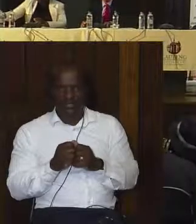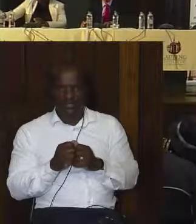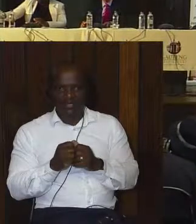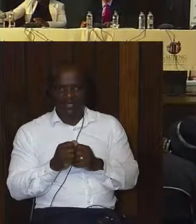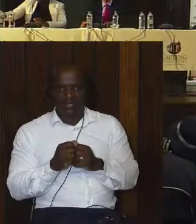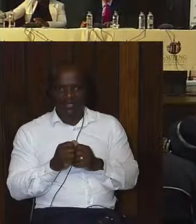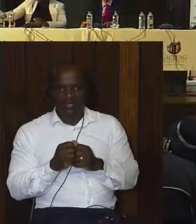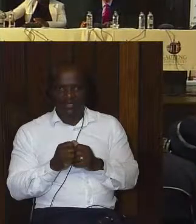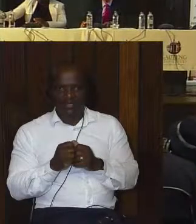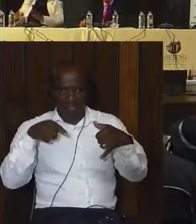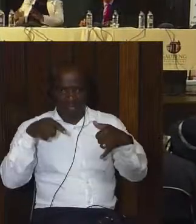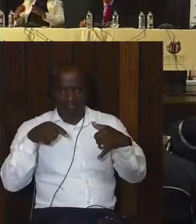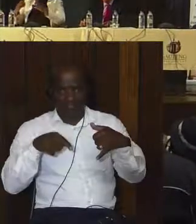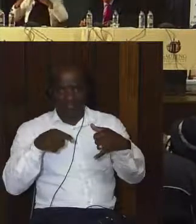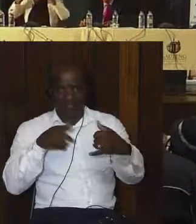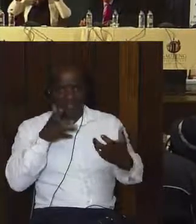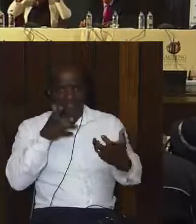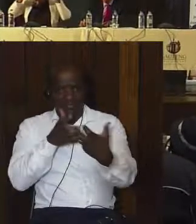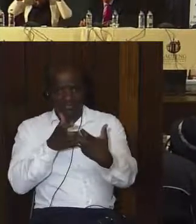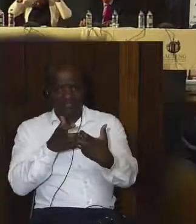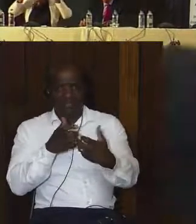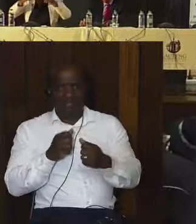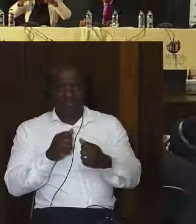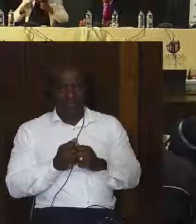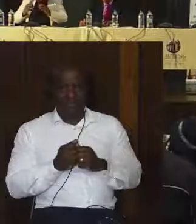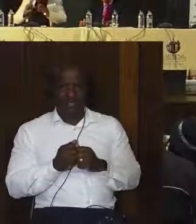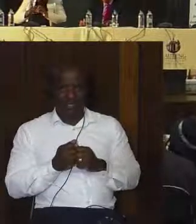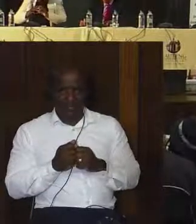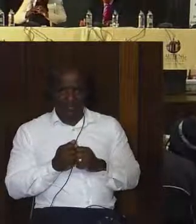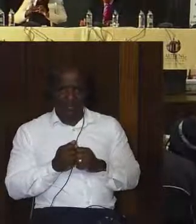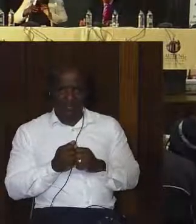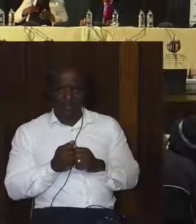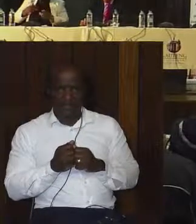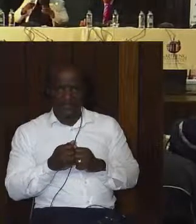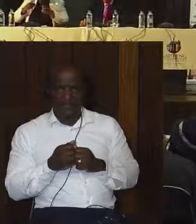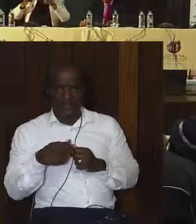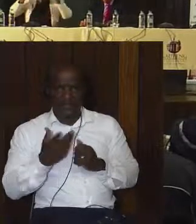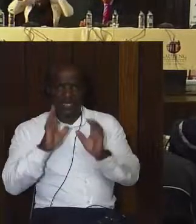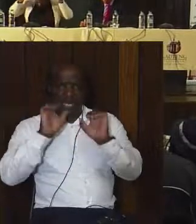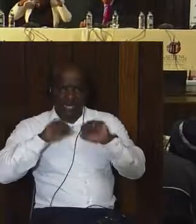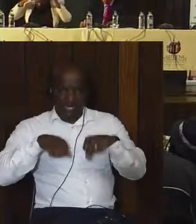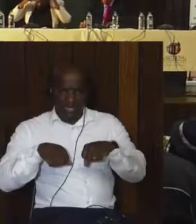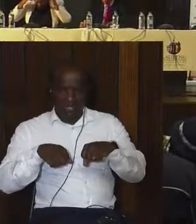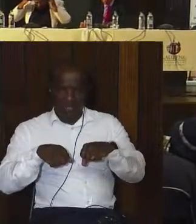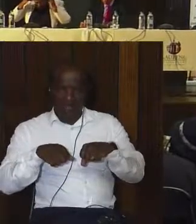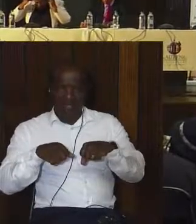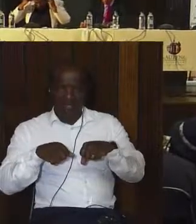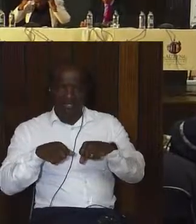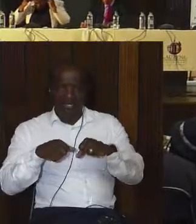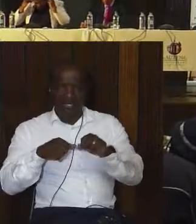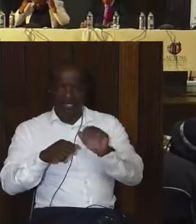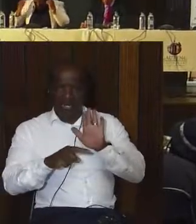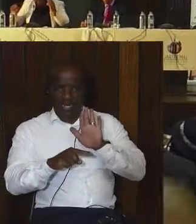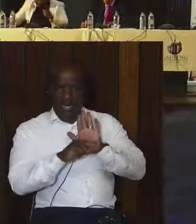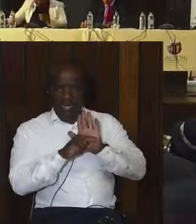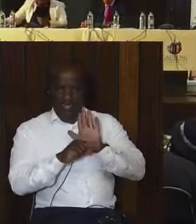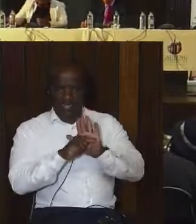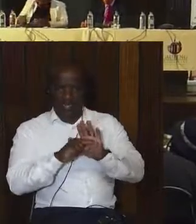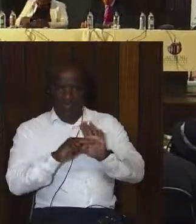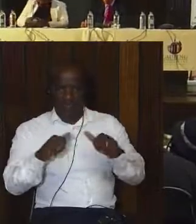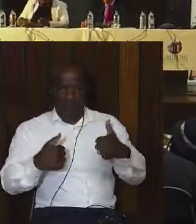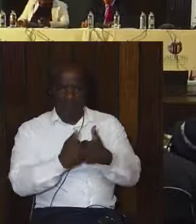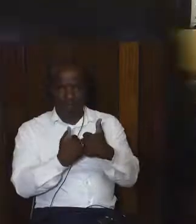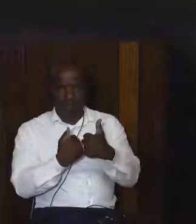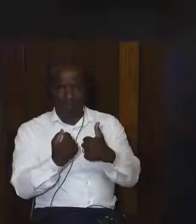in line, or in fact, in agreeing with the negative impact of